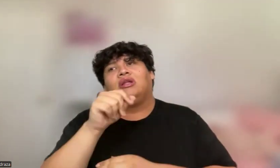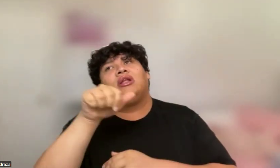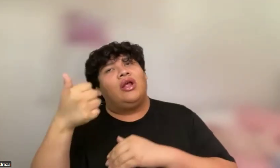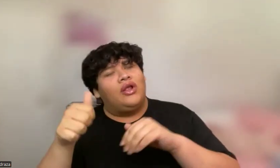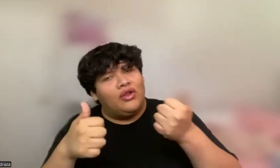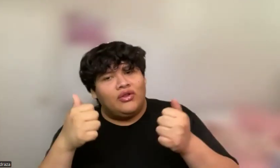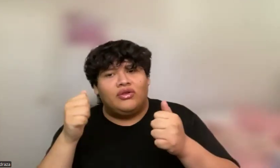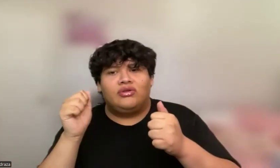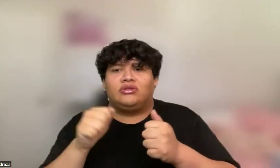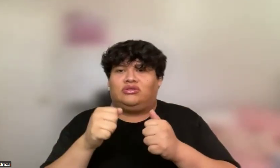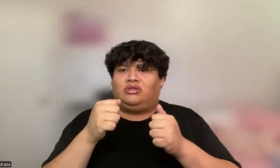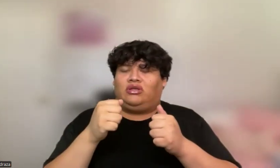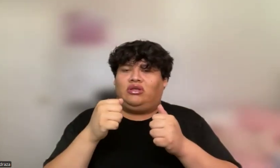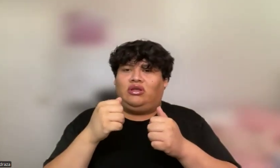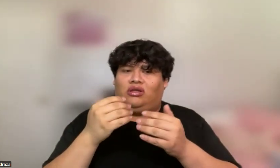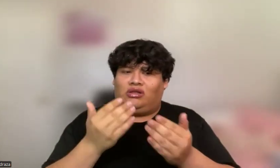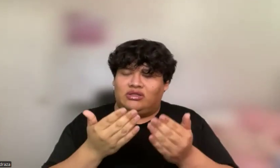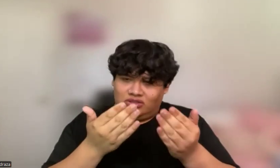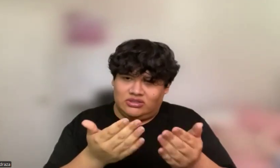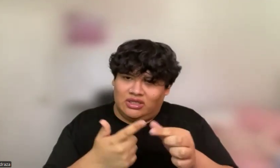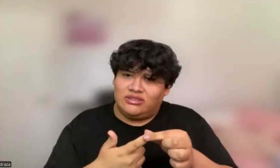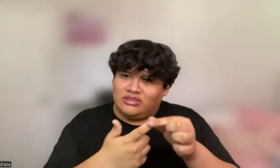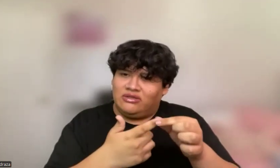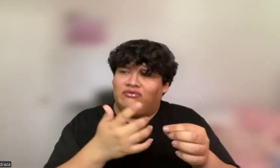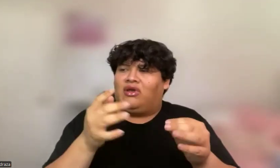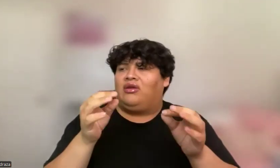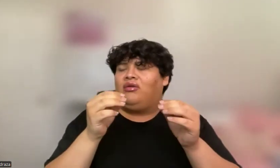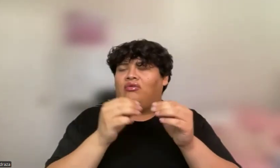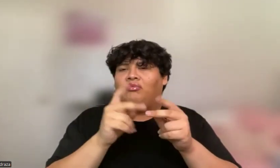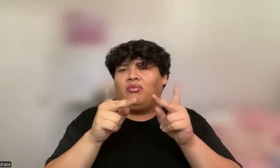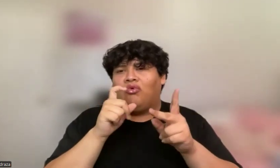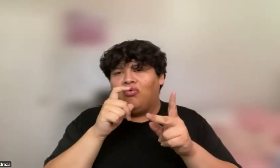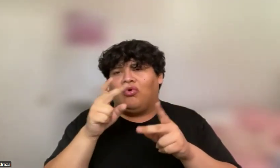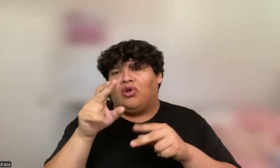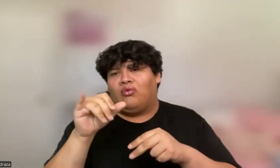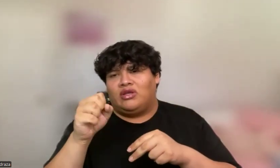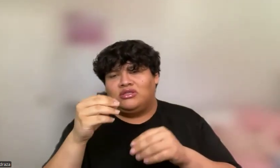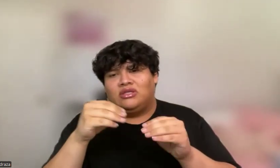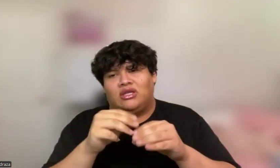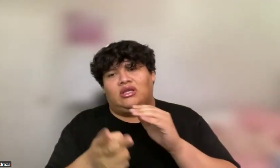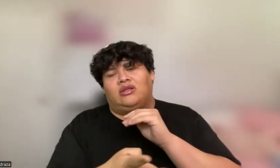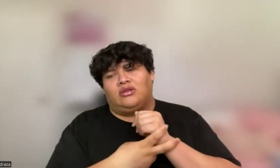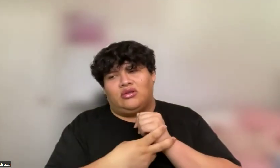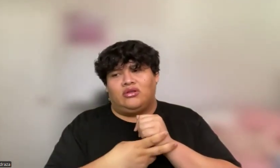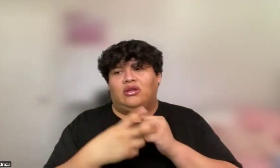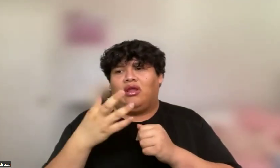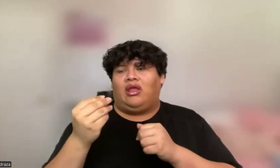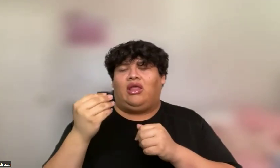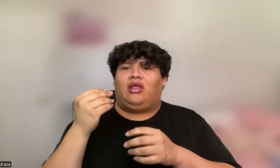be leveraged to identify people who are at risk for conservatorship and enable us to